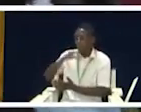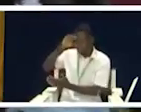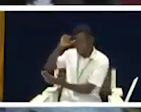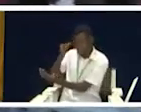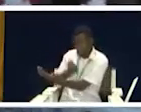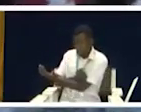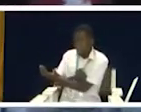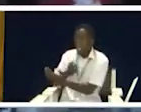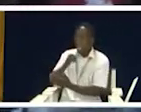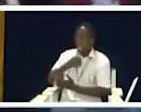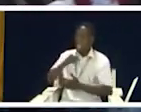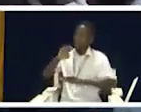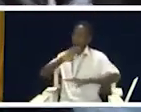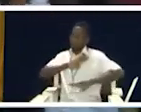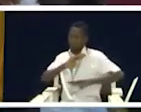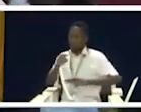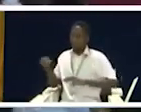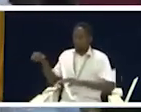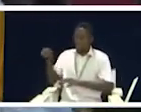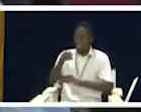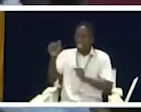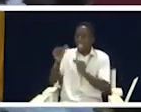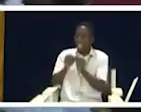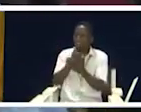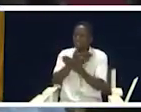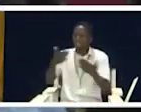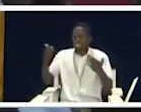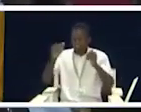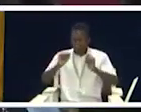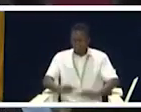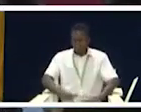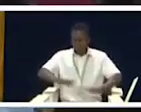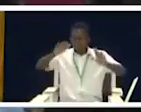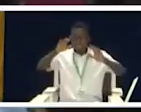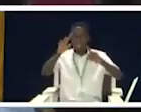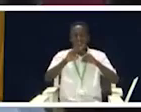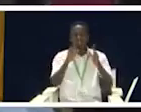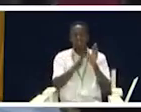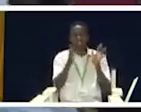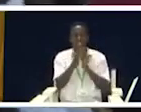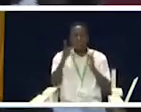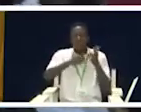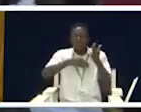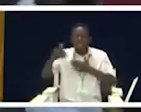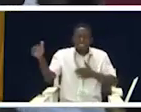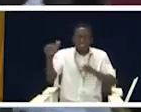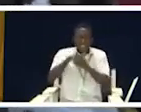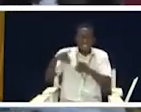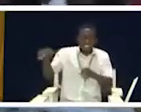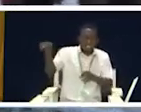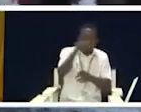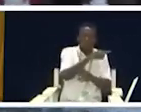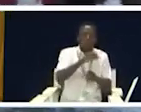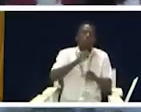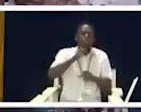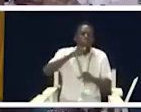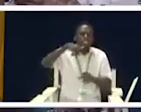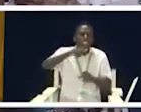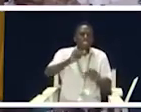to Jesus. So whatever it's in your life that is not in submission to Jesus Christ, I command tonight, let God appear.